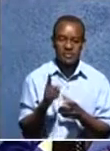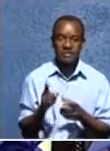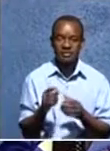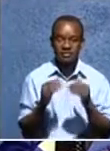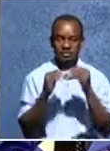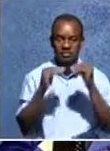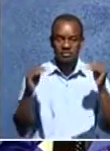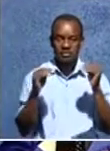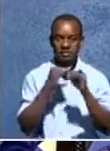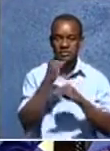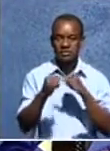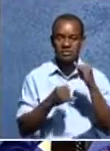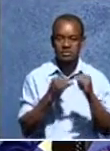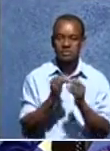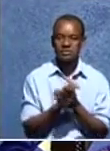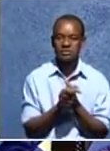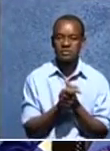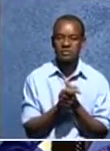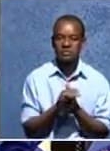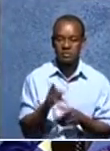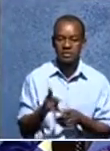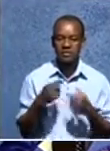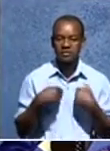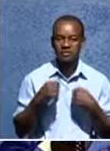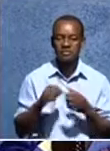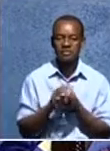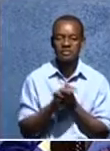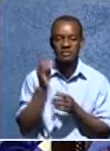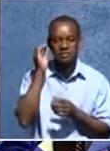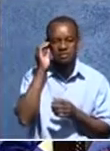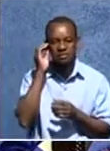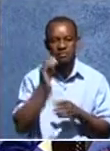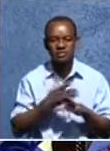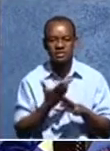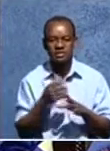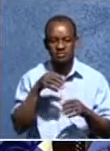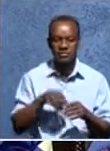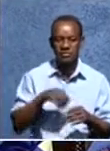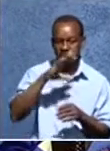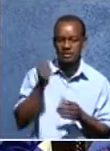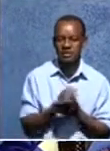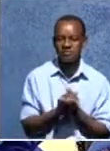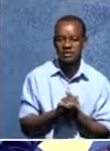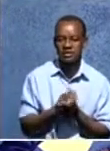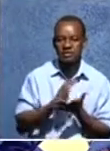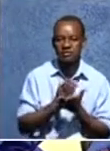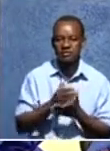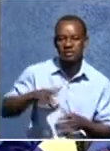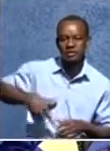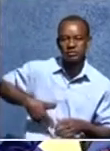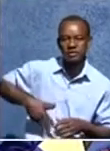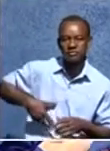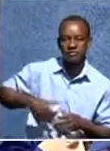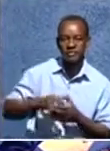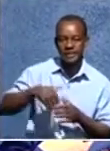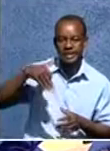sure that we, and I'm so pleased to hear that South Africans actually praise us, and that's one of the benefits that we can count ourselves so lucky in Namibia, because they always call